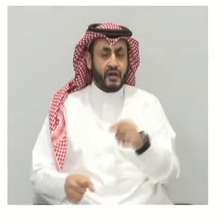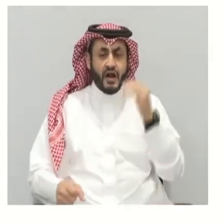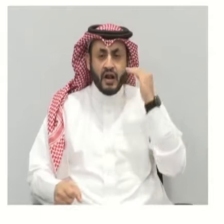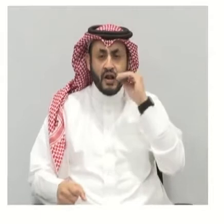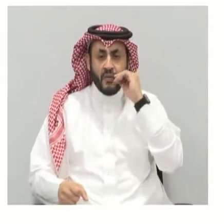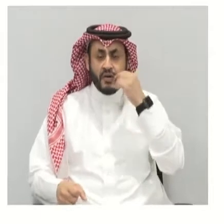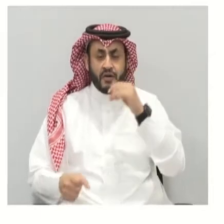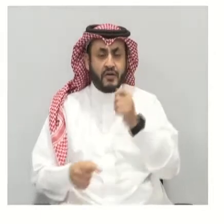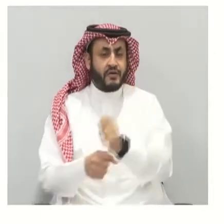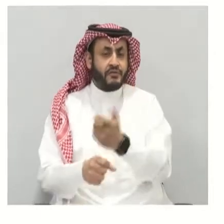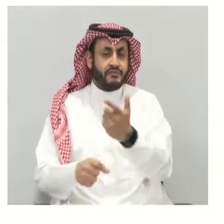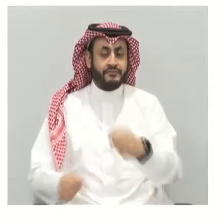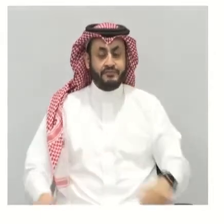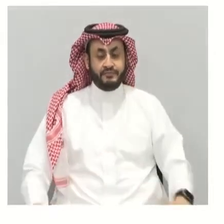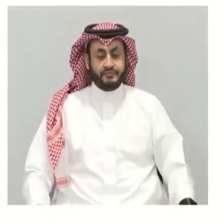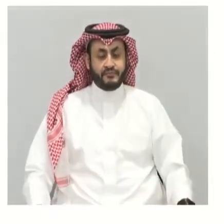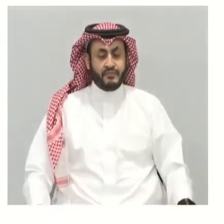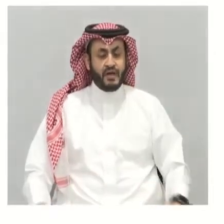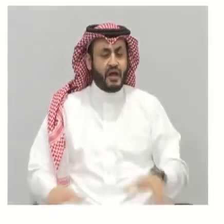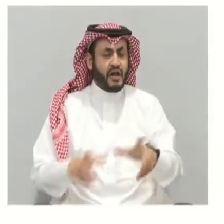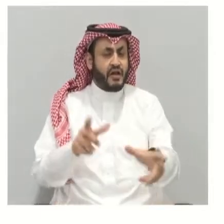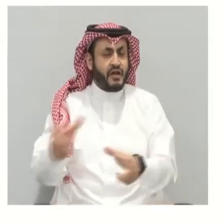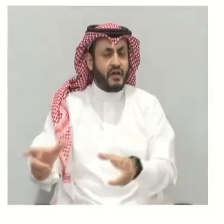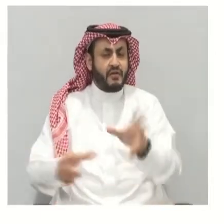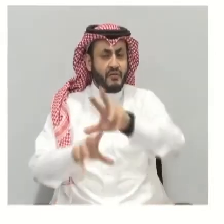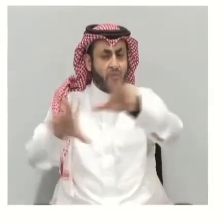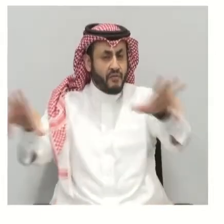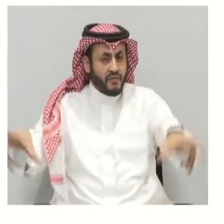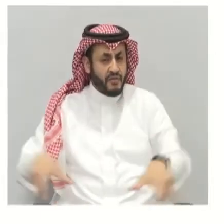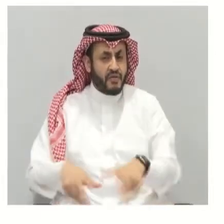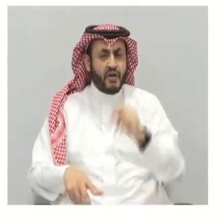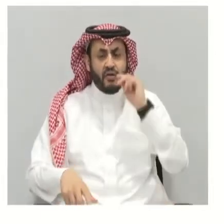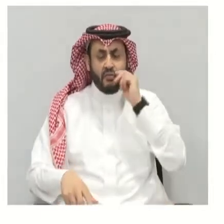doing here? What are the tools and the things around the boy?